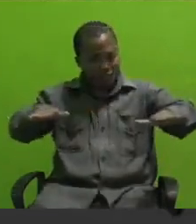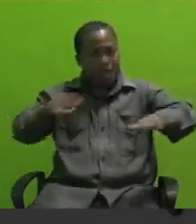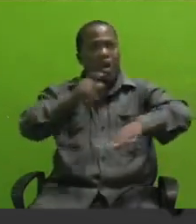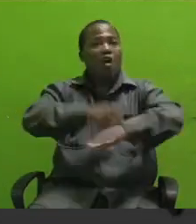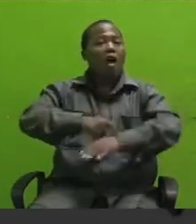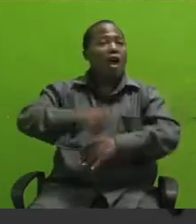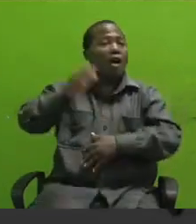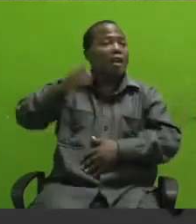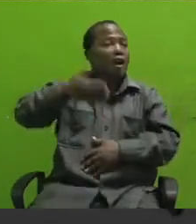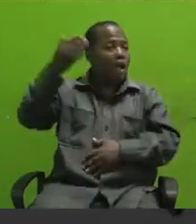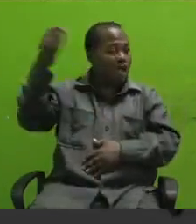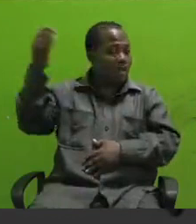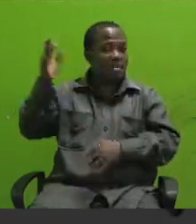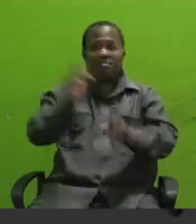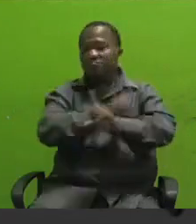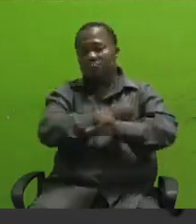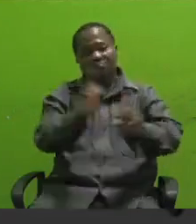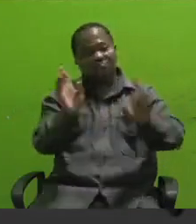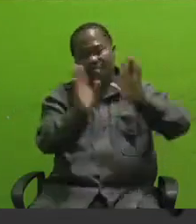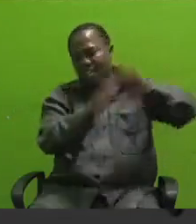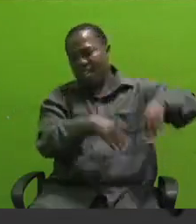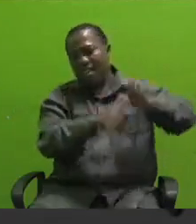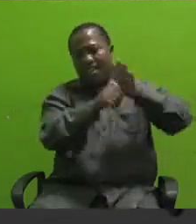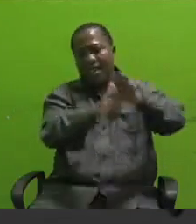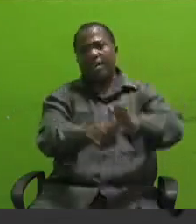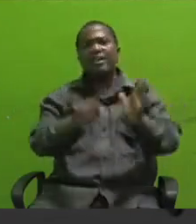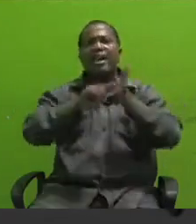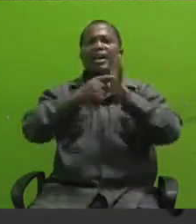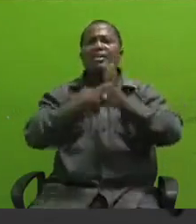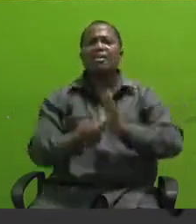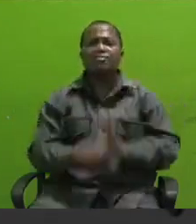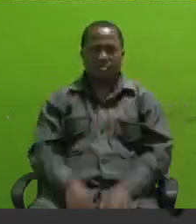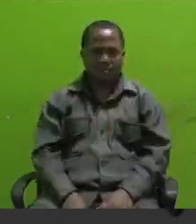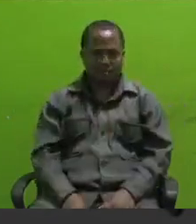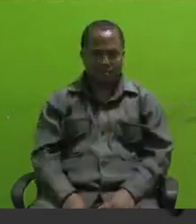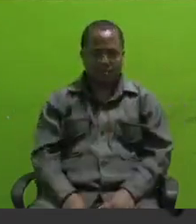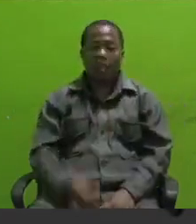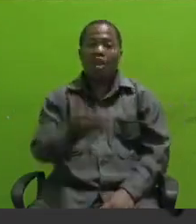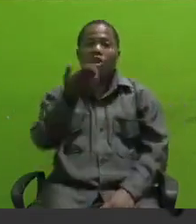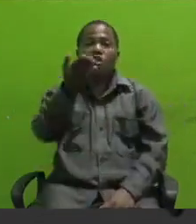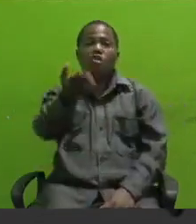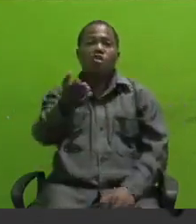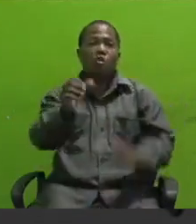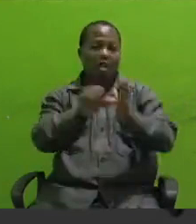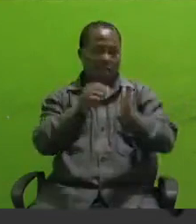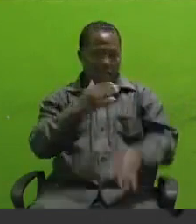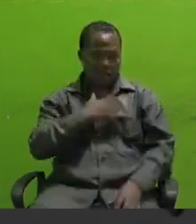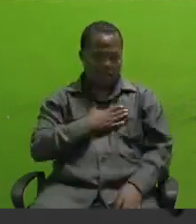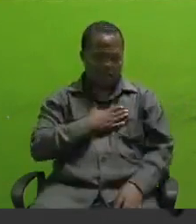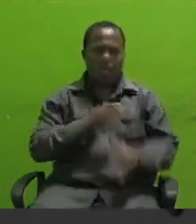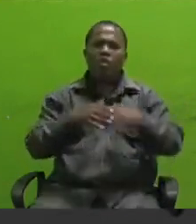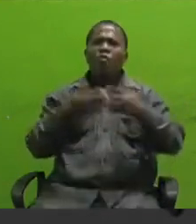are absent. For example, you, my dear, what do you